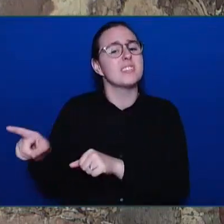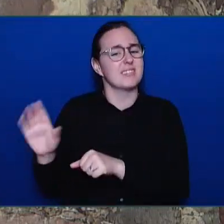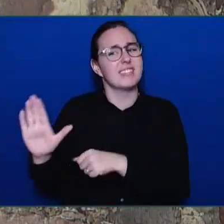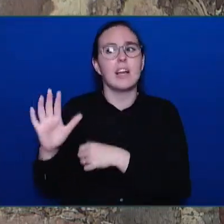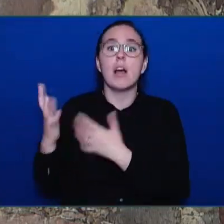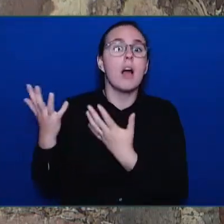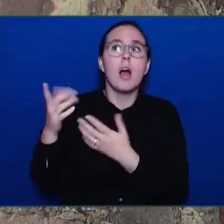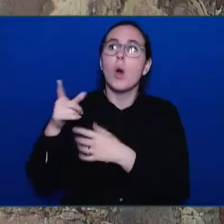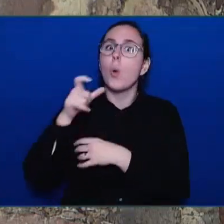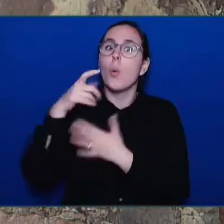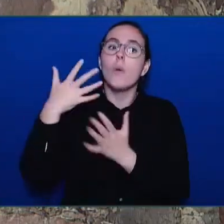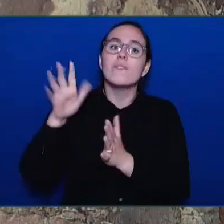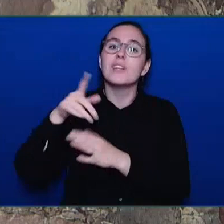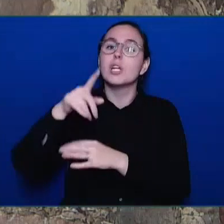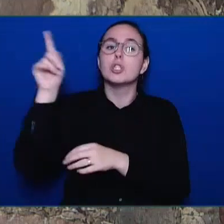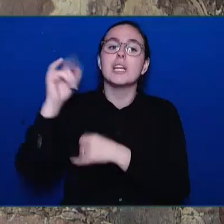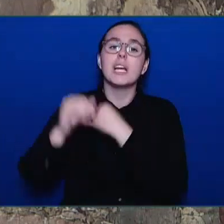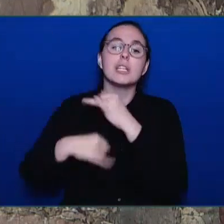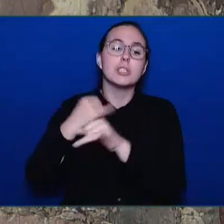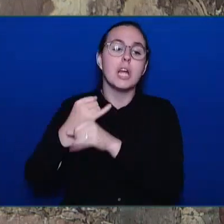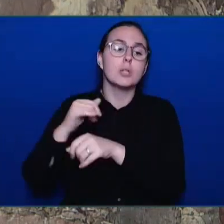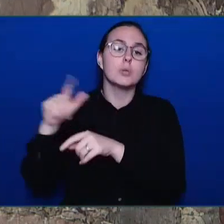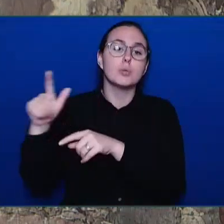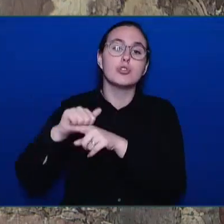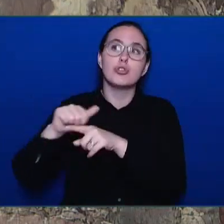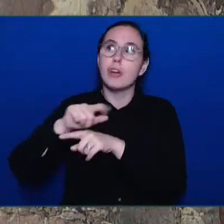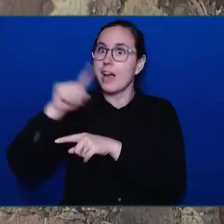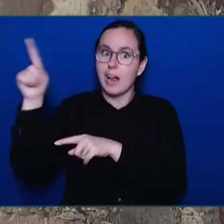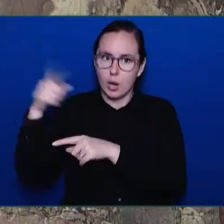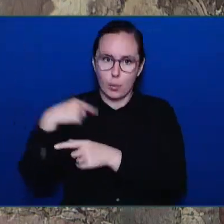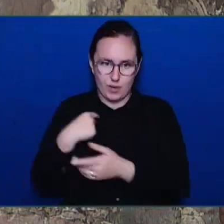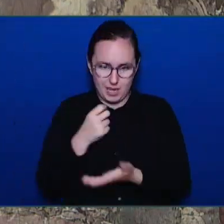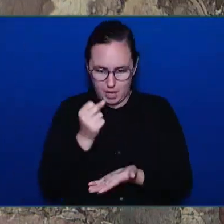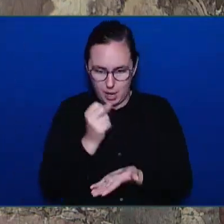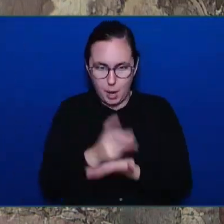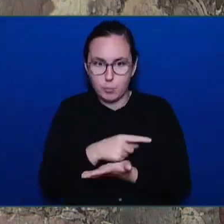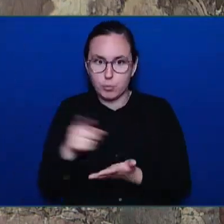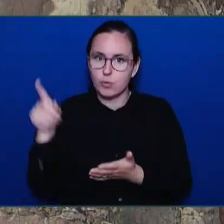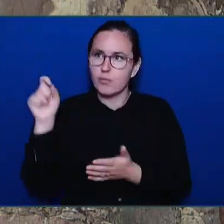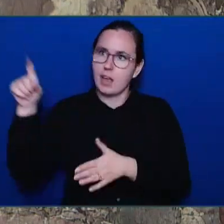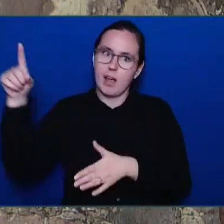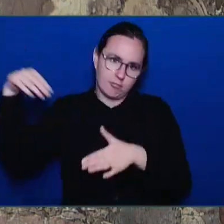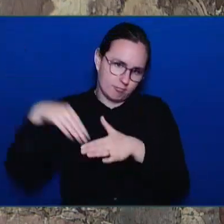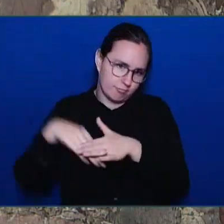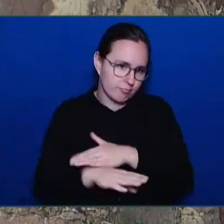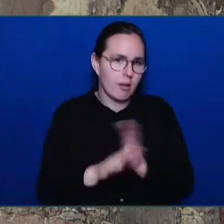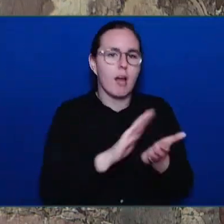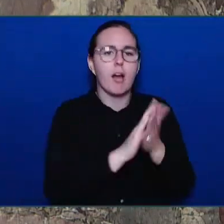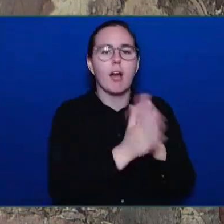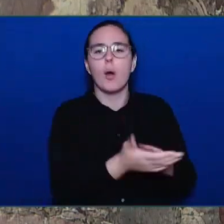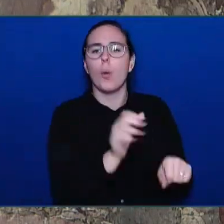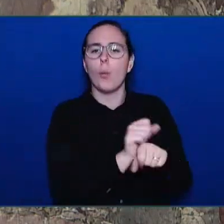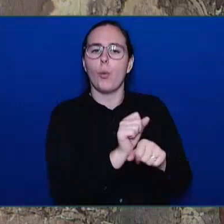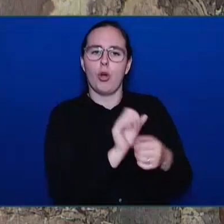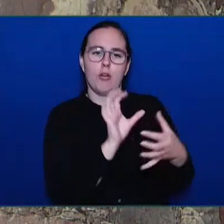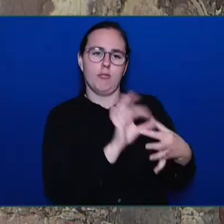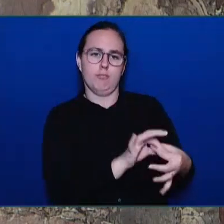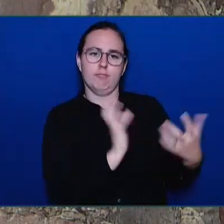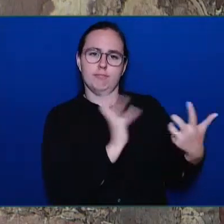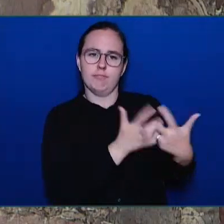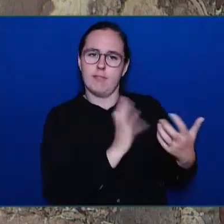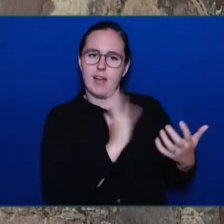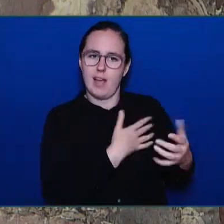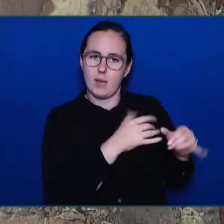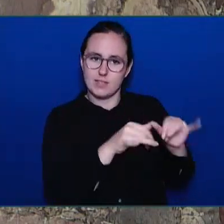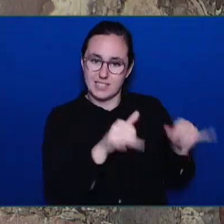They want to work right now. The Minister of Health with the college working to fast track those nurses to get them in instead of 2 to 3 years to get